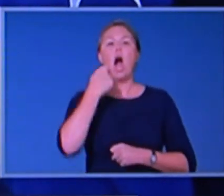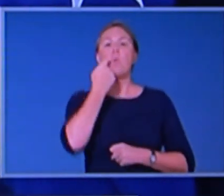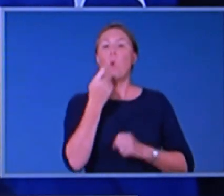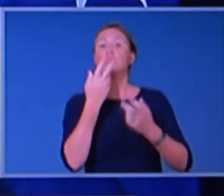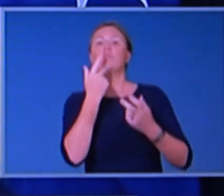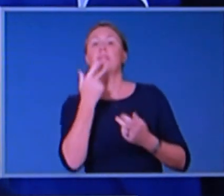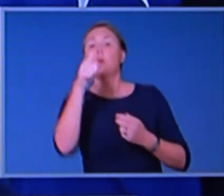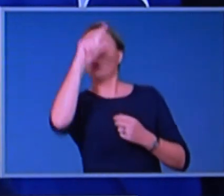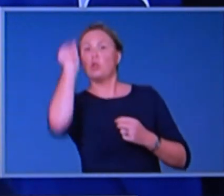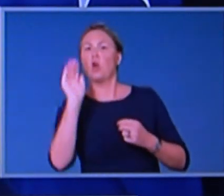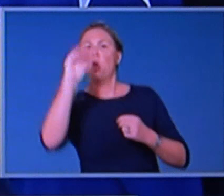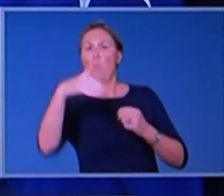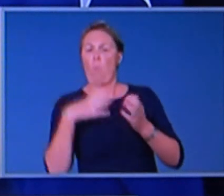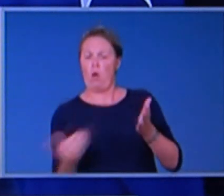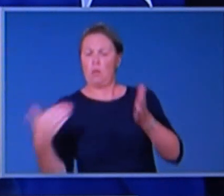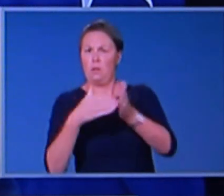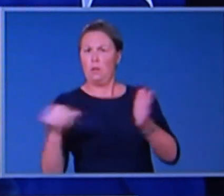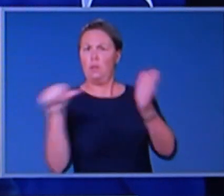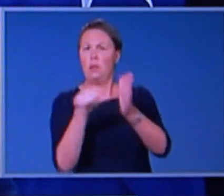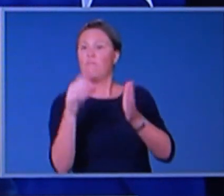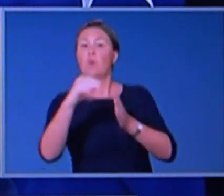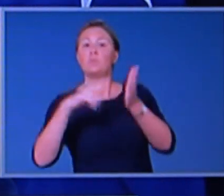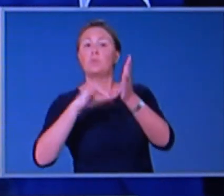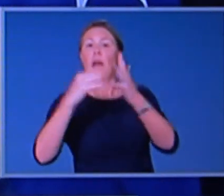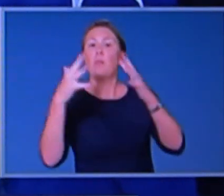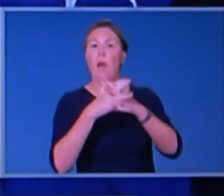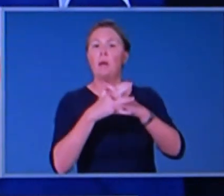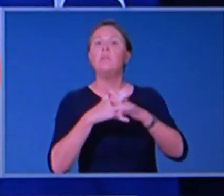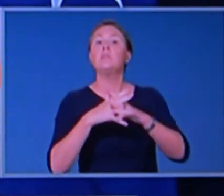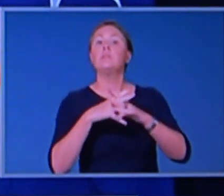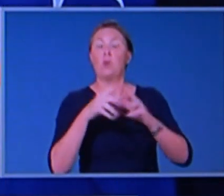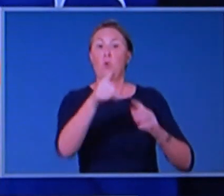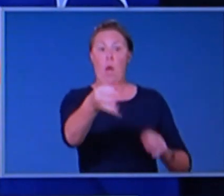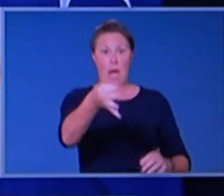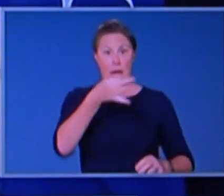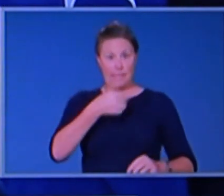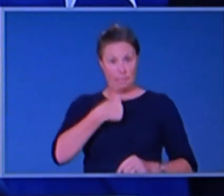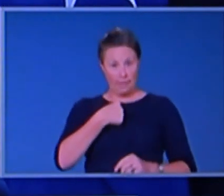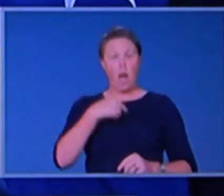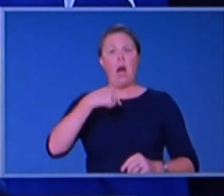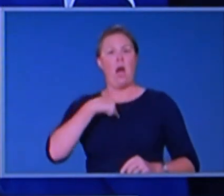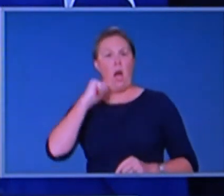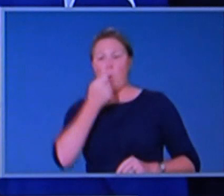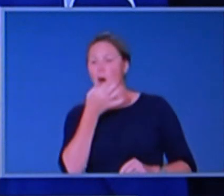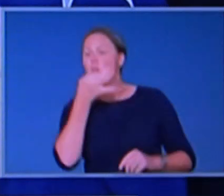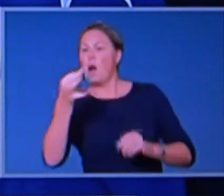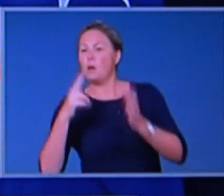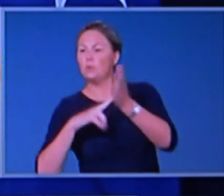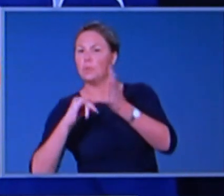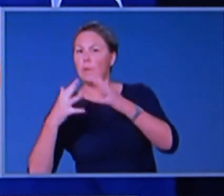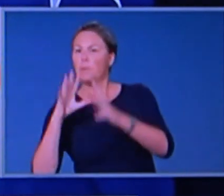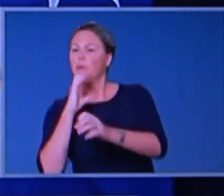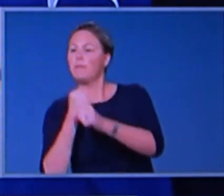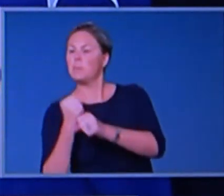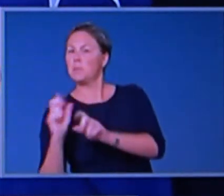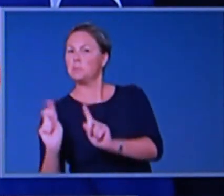why you would have exemptions, particularly as we've seen in northwest Tasmania at the moment, or what we've seen in Western Sydney or in other places. That is entirely sensible